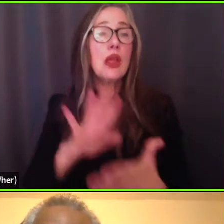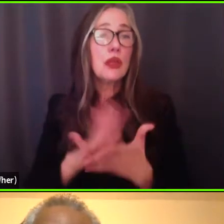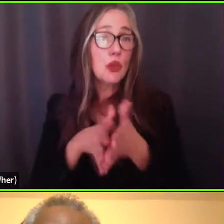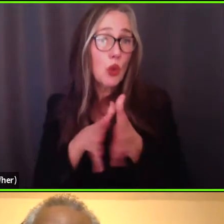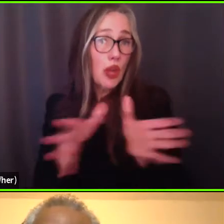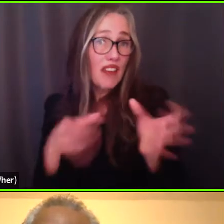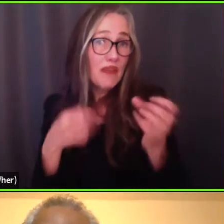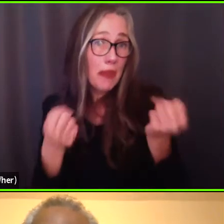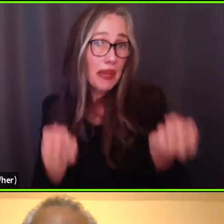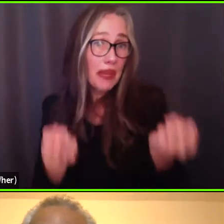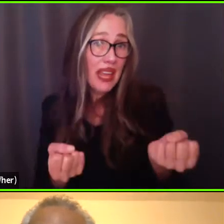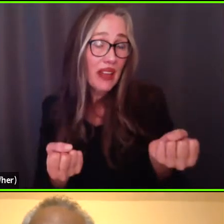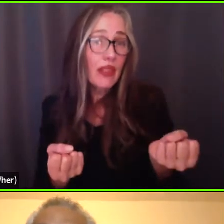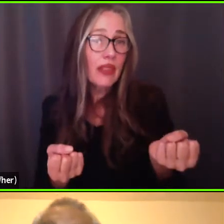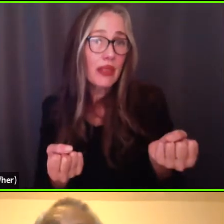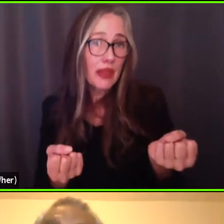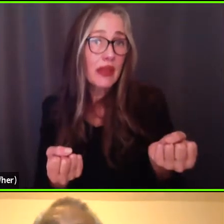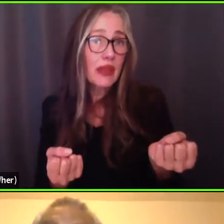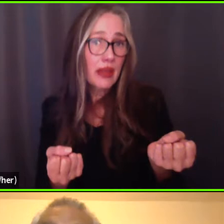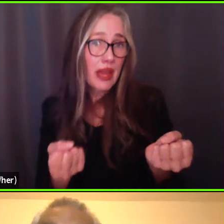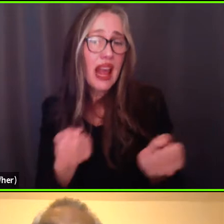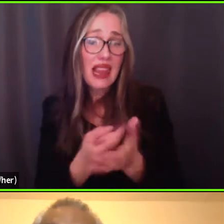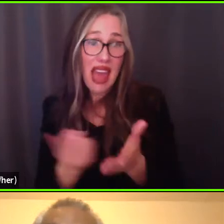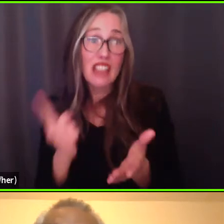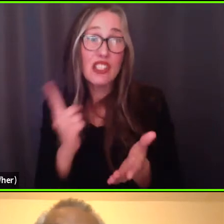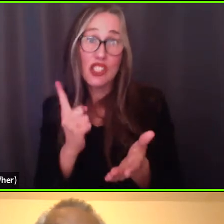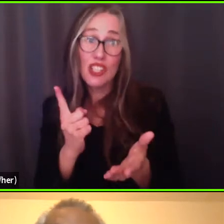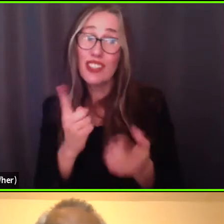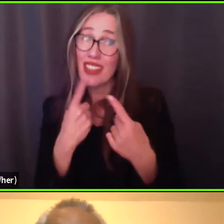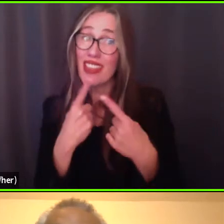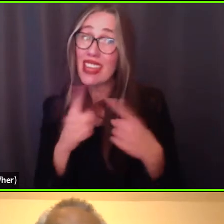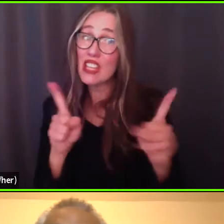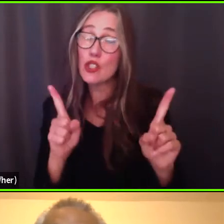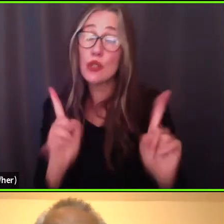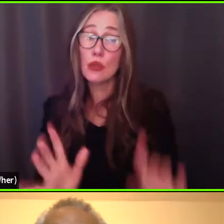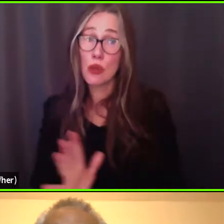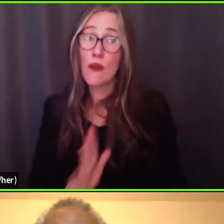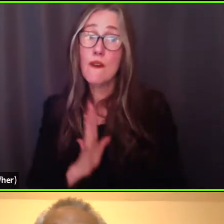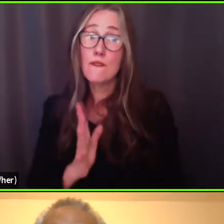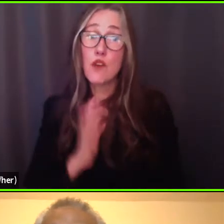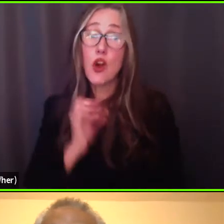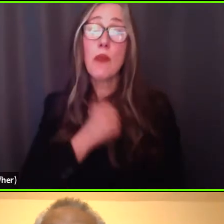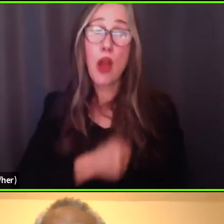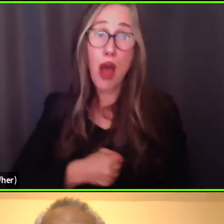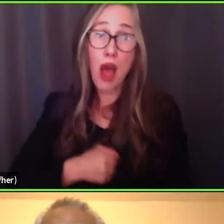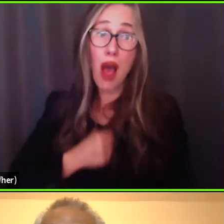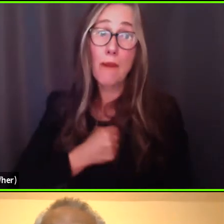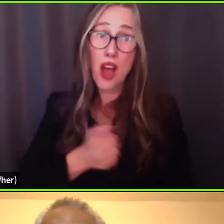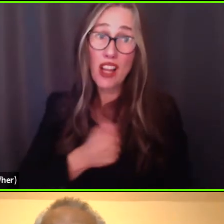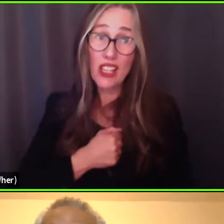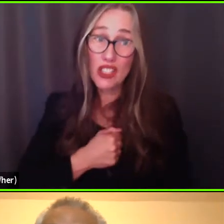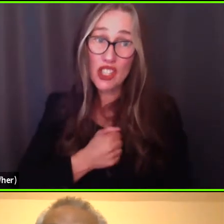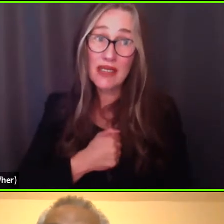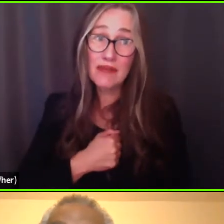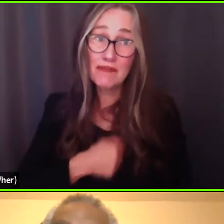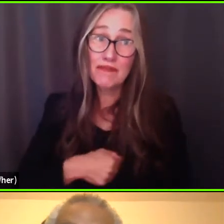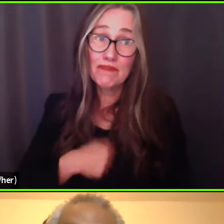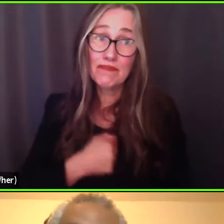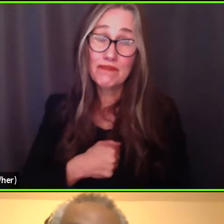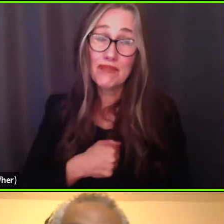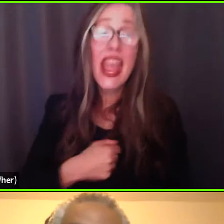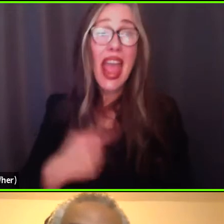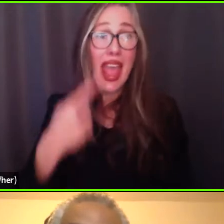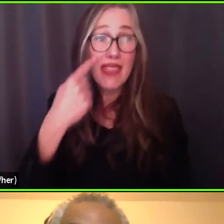late last year um issued a formal apology um and issued a commitment to rethink and repurpose these funds for